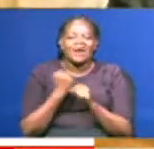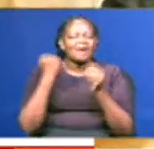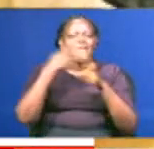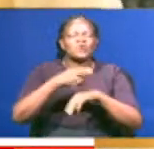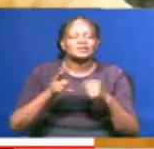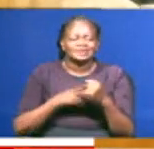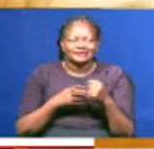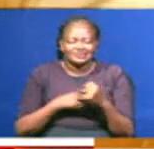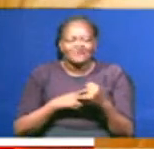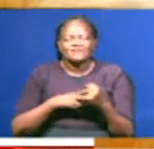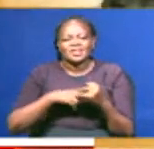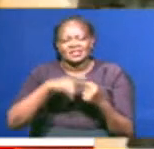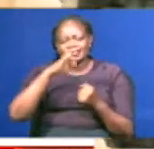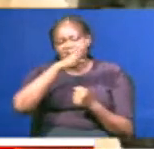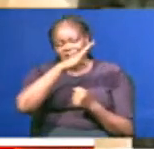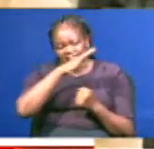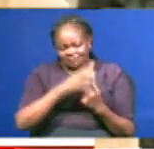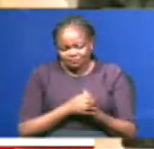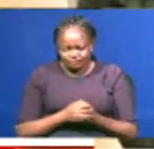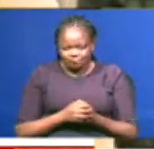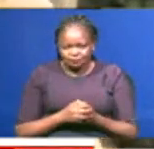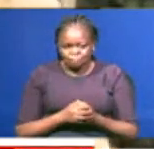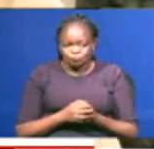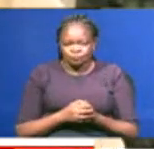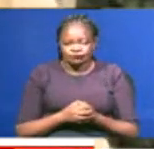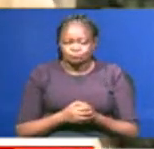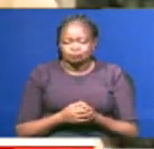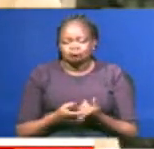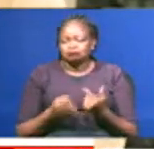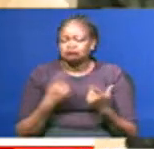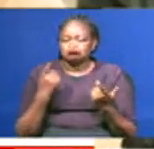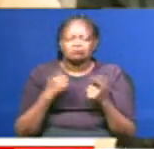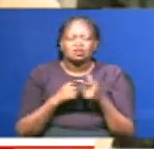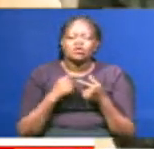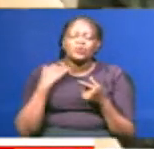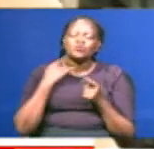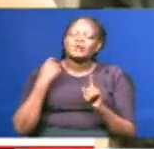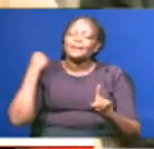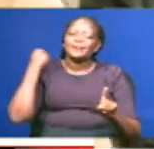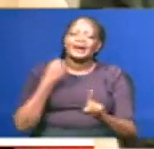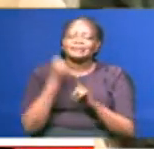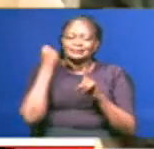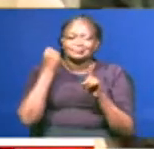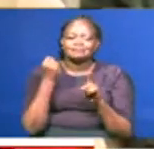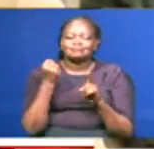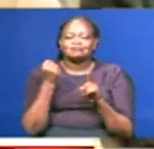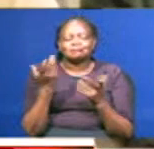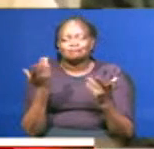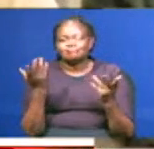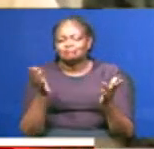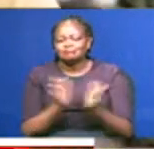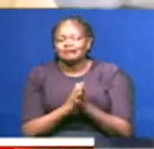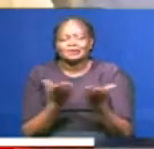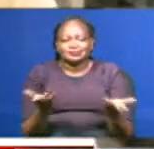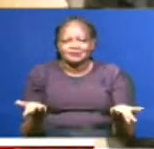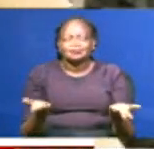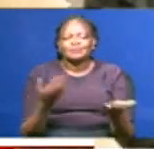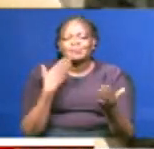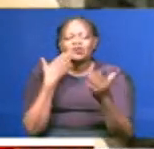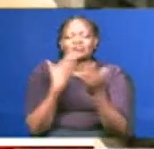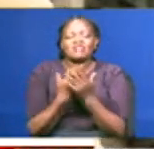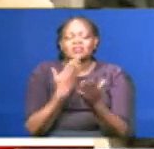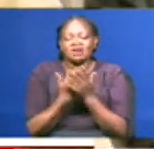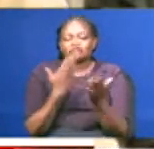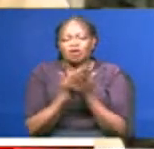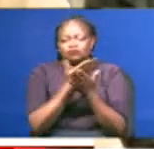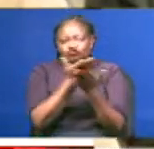masaa ya jioni kuanzia saa moja kuelekea tunavamiwa na majambazi. Sasa ninaweza shukuru nikisema